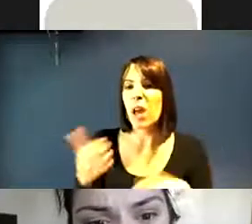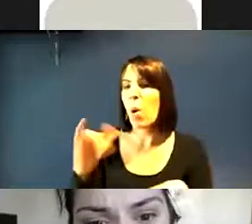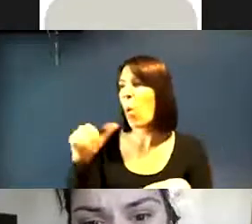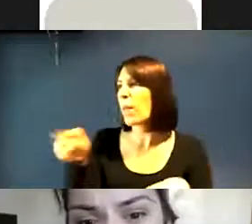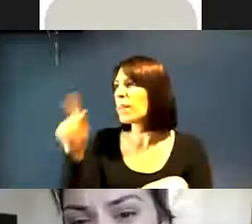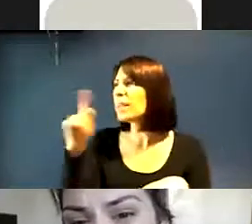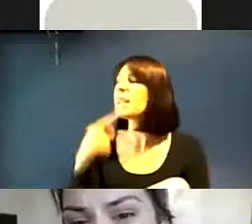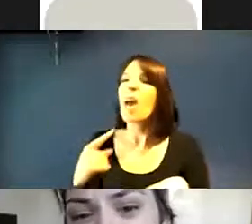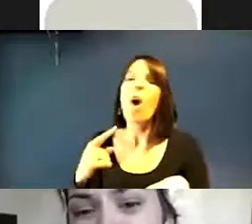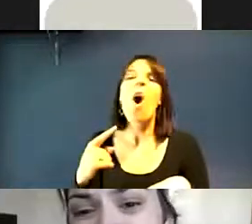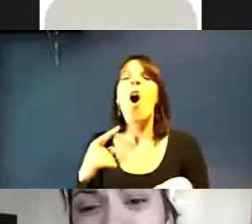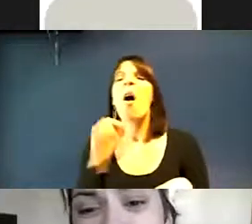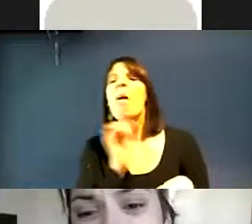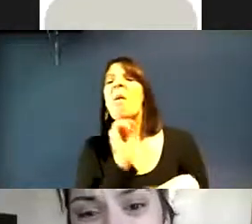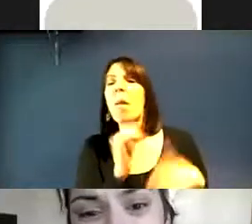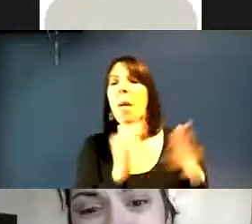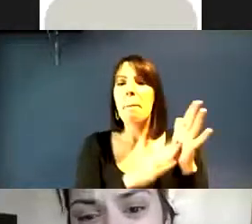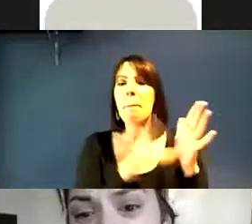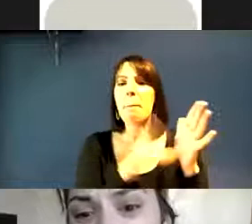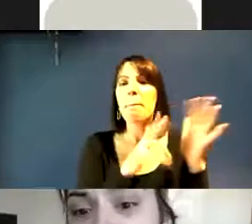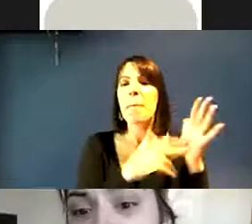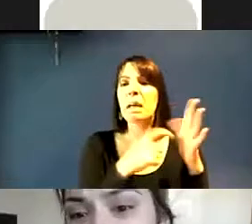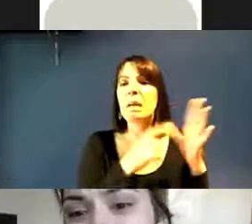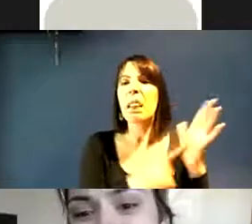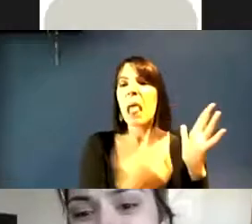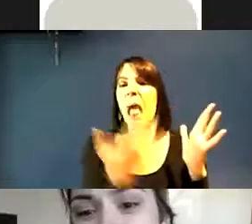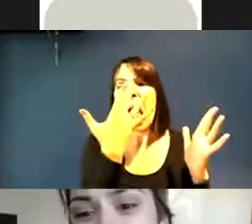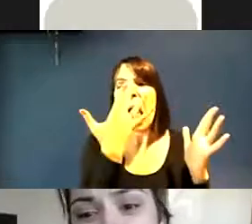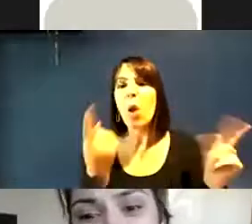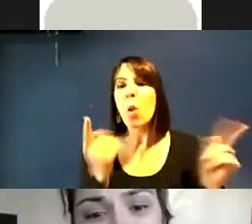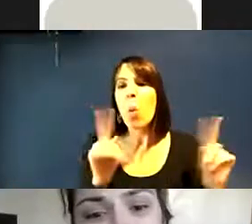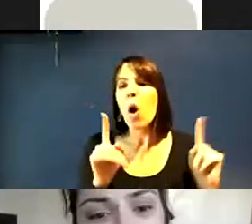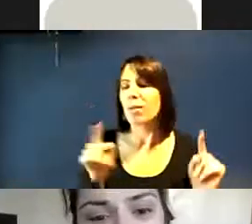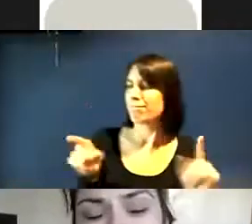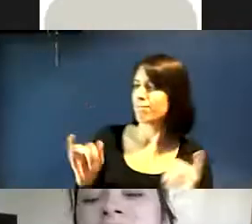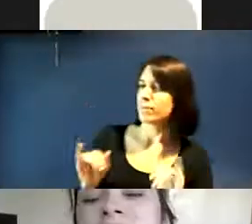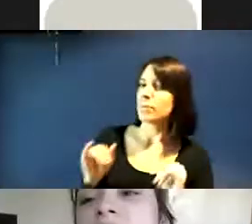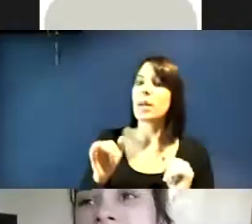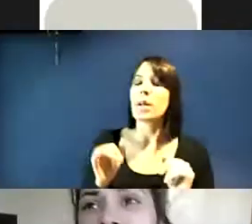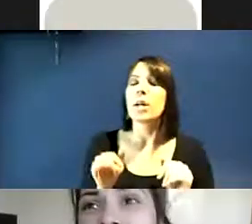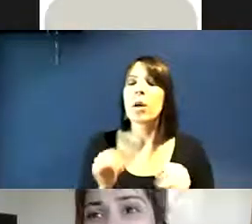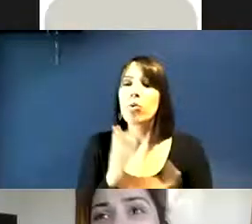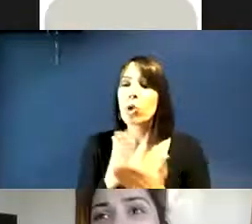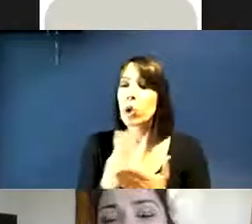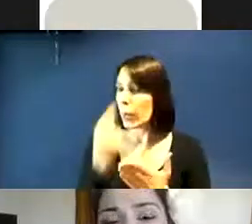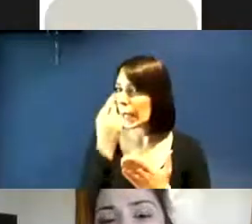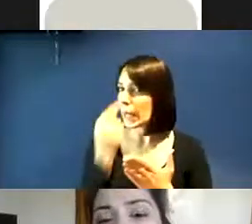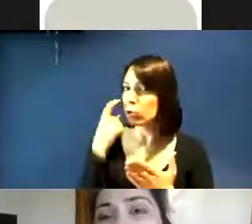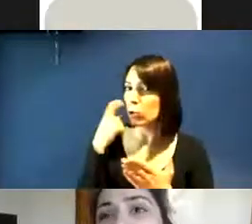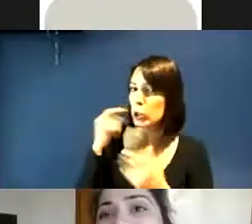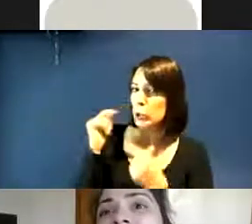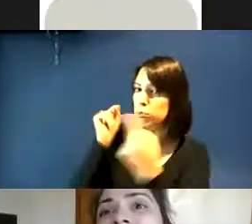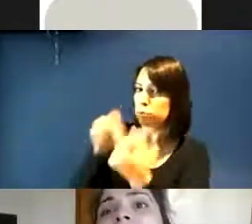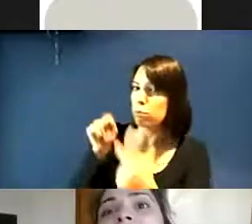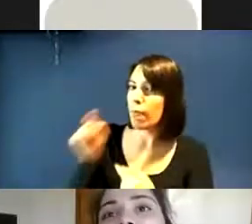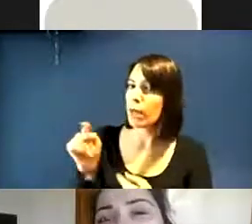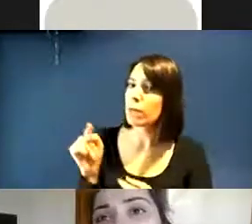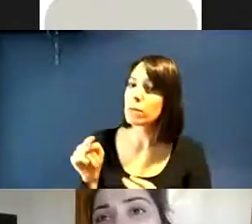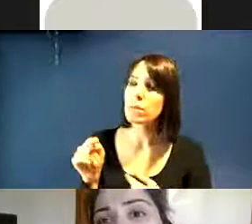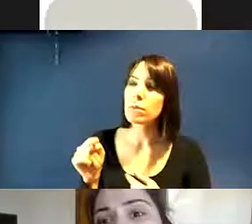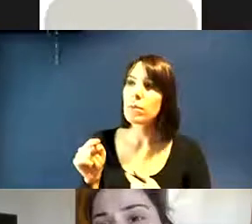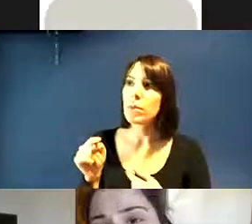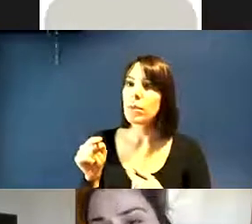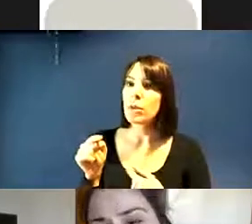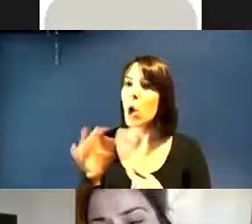And we can now focus on our efforts on reducing these ableist structures within society, rather than kind of putting the effort